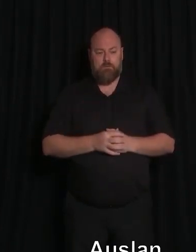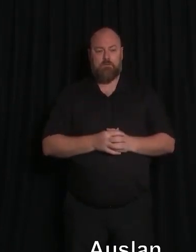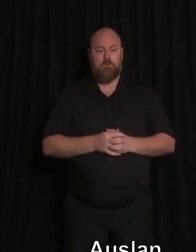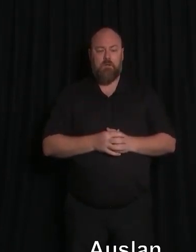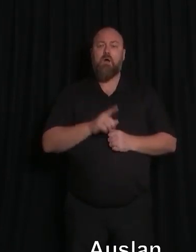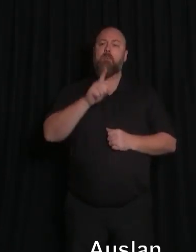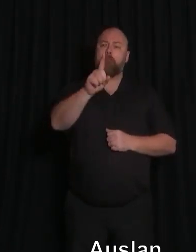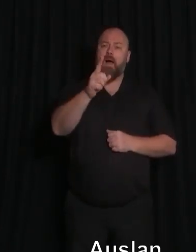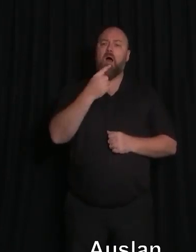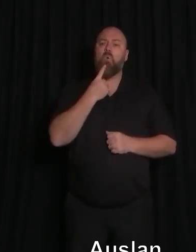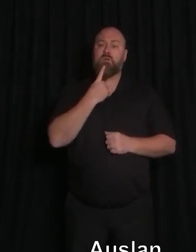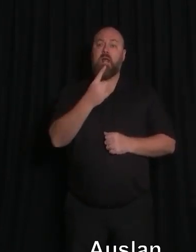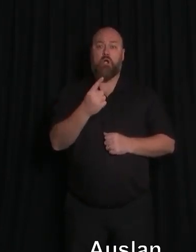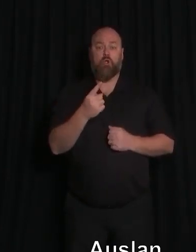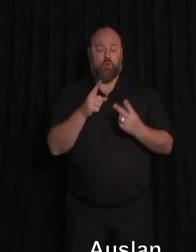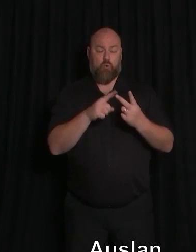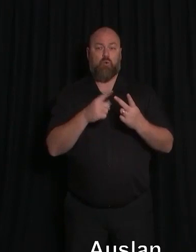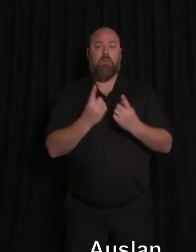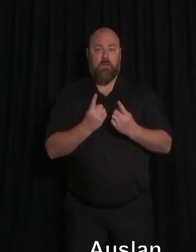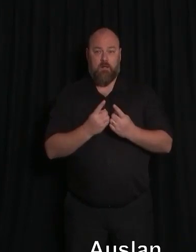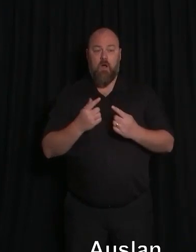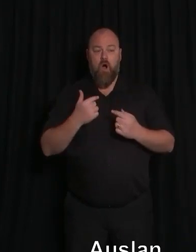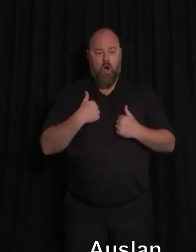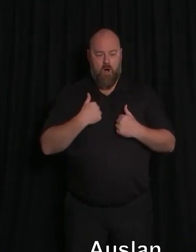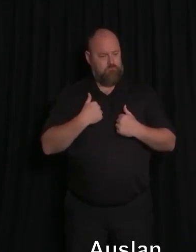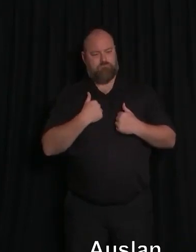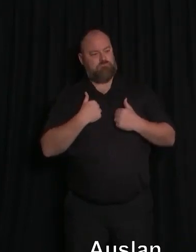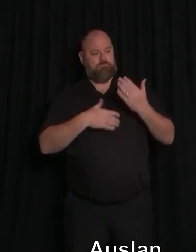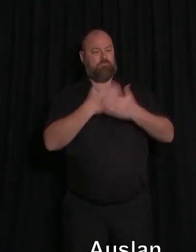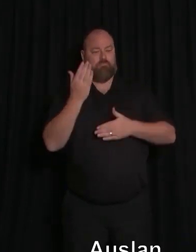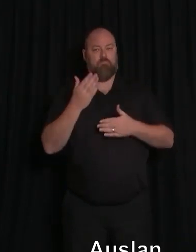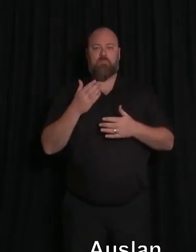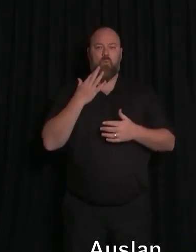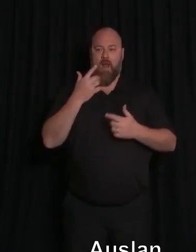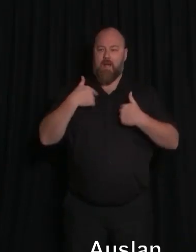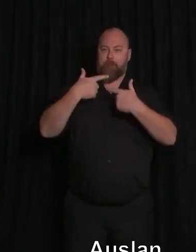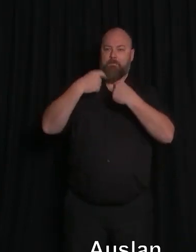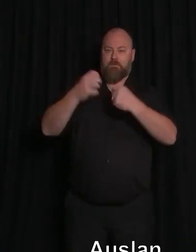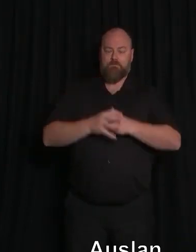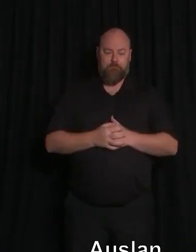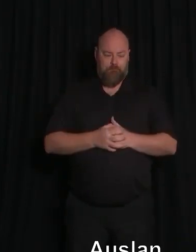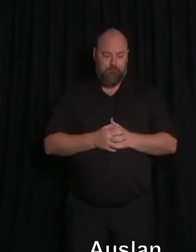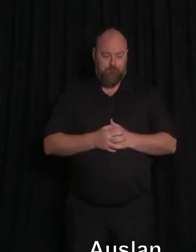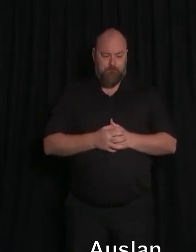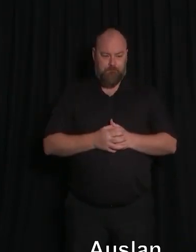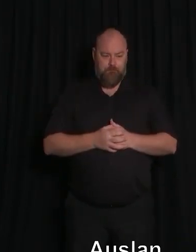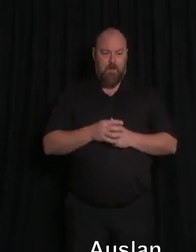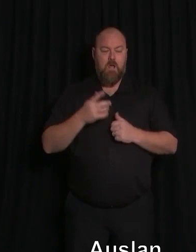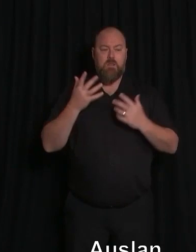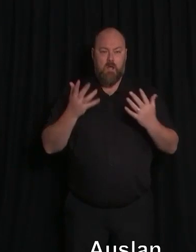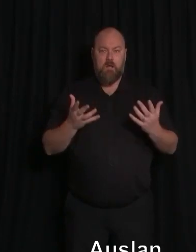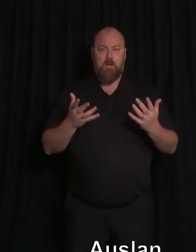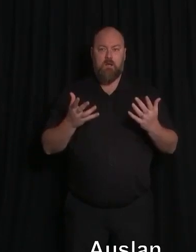let me tell you something more that I didn't realize and I discovered, now it's 1 year and a half, that